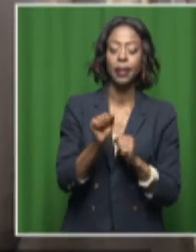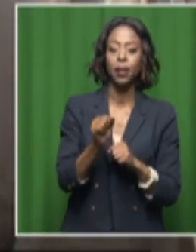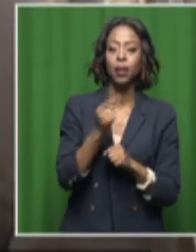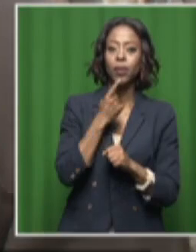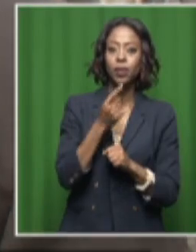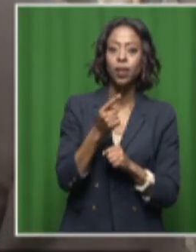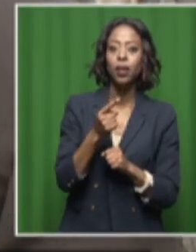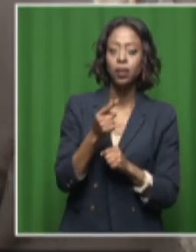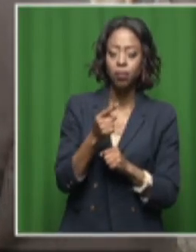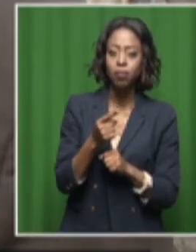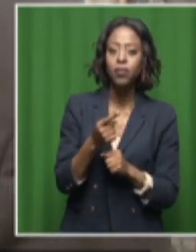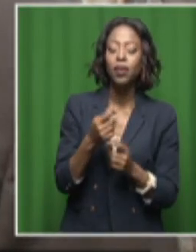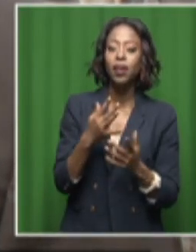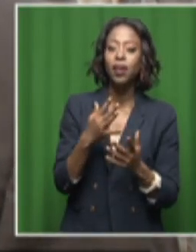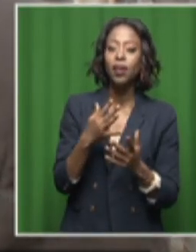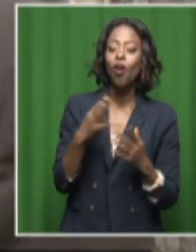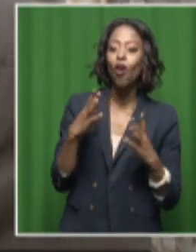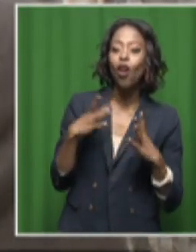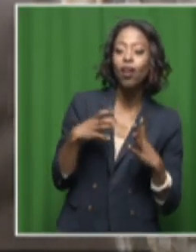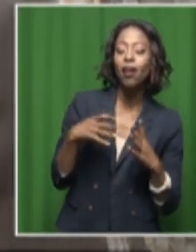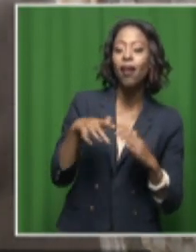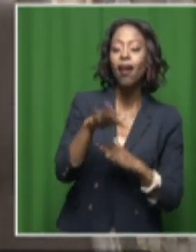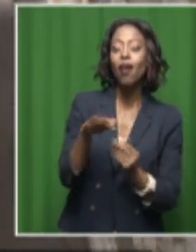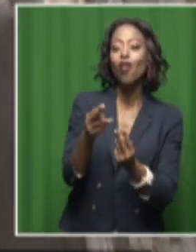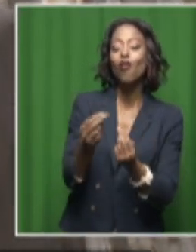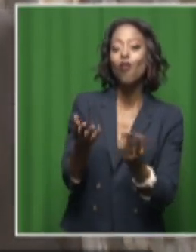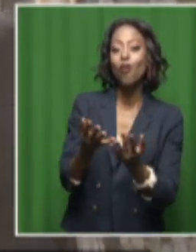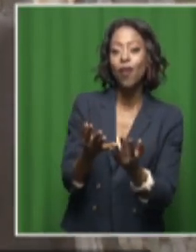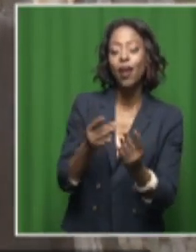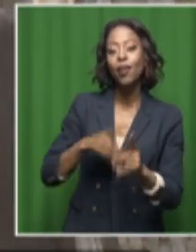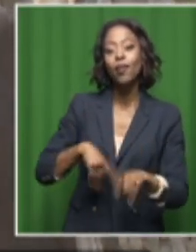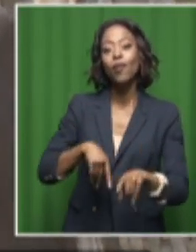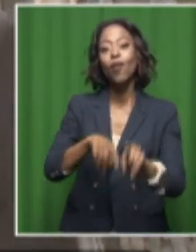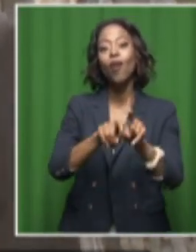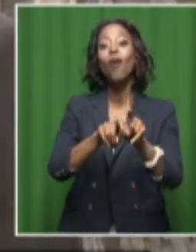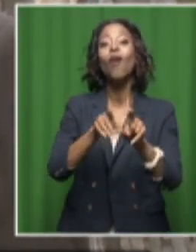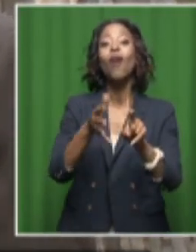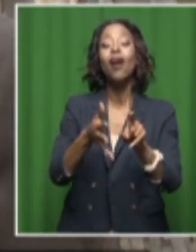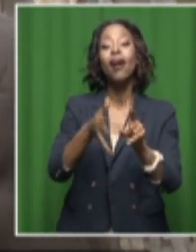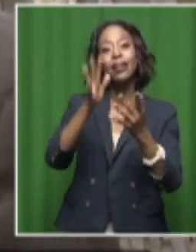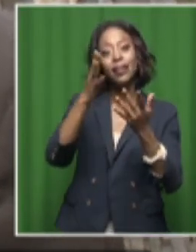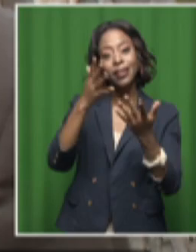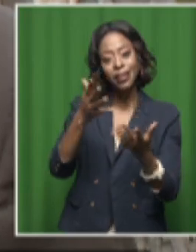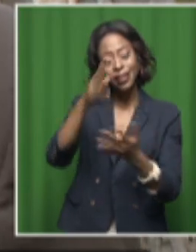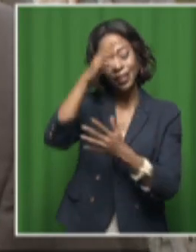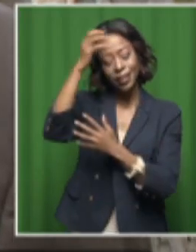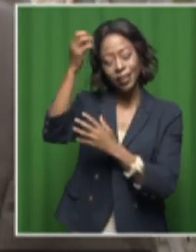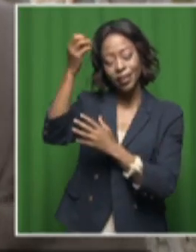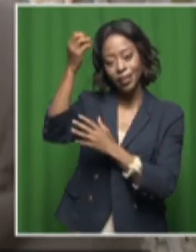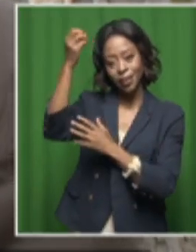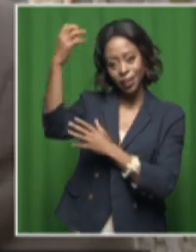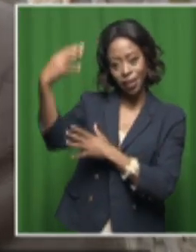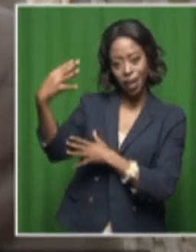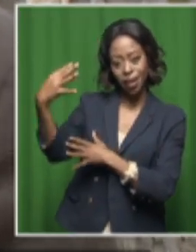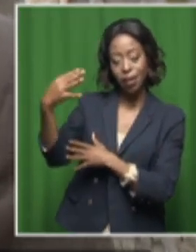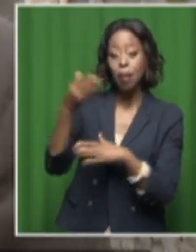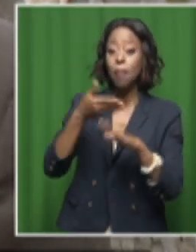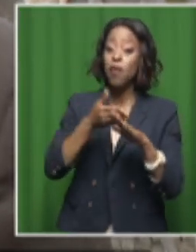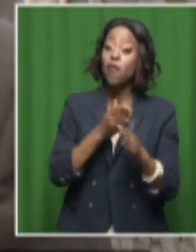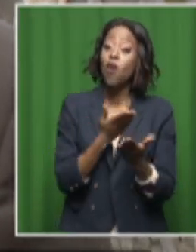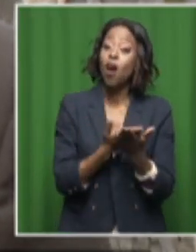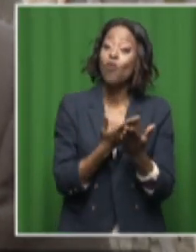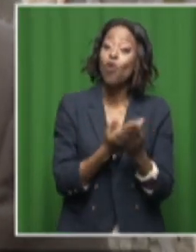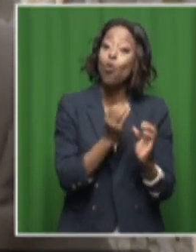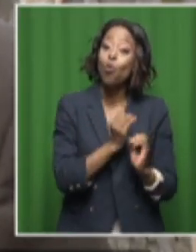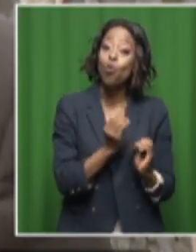follow the sun, because what we are doing is that we are identifying new tourism gems that were unavailable through the